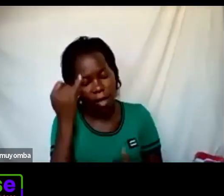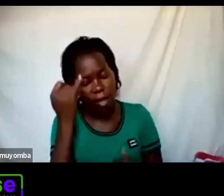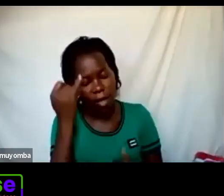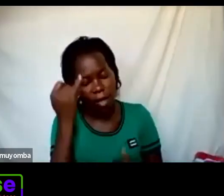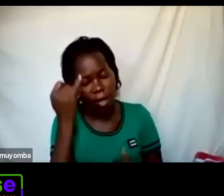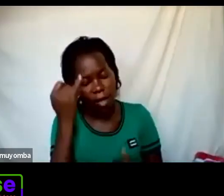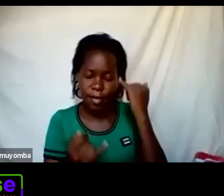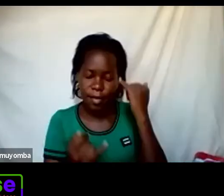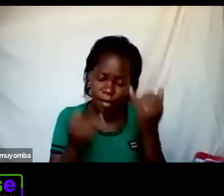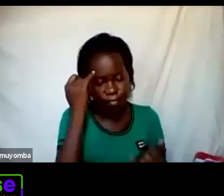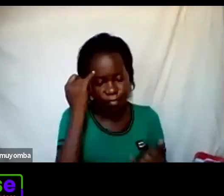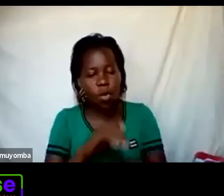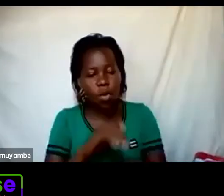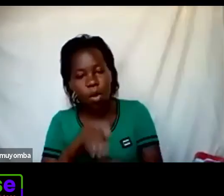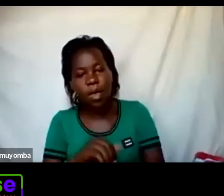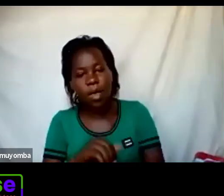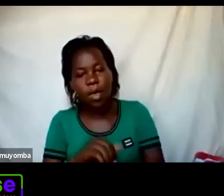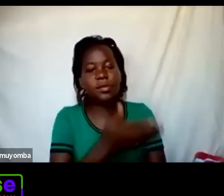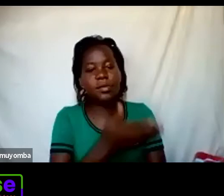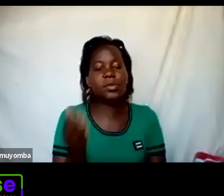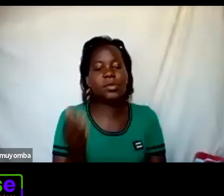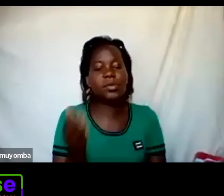your commentary, for your expertise.